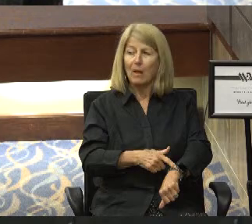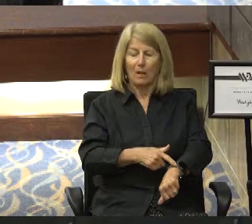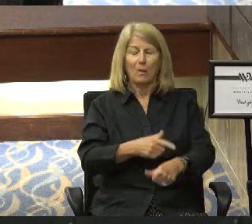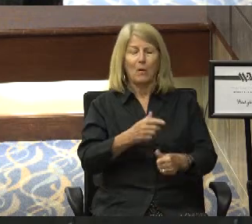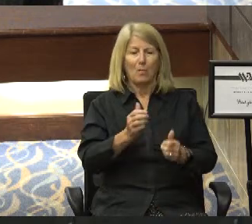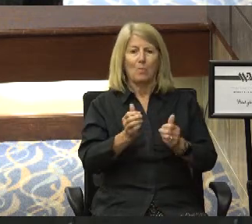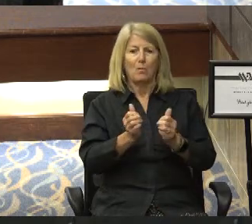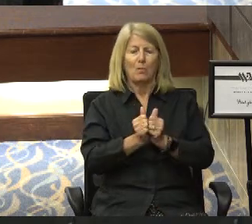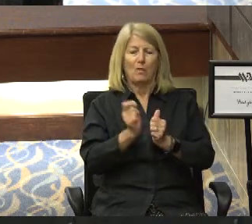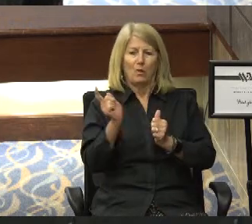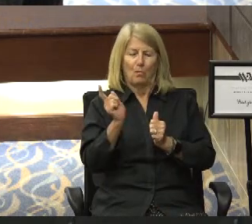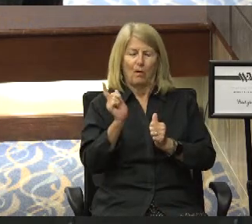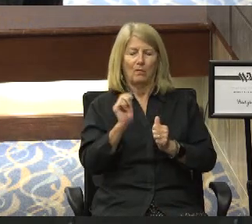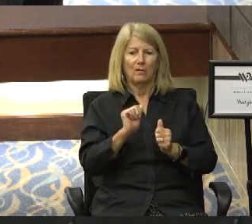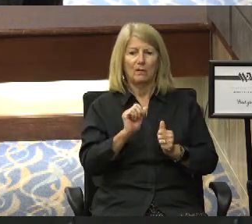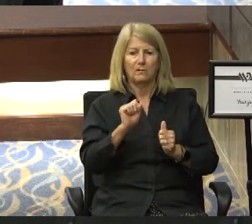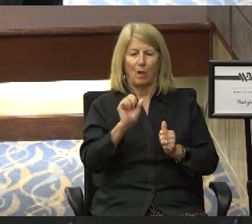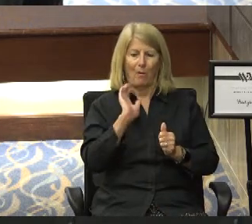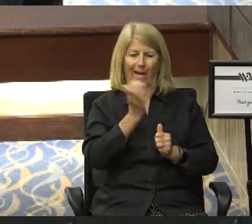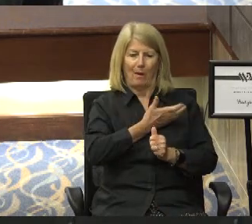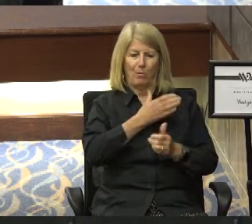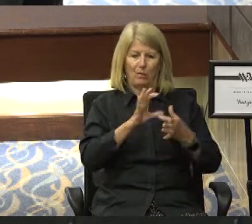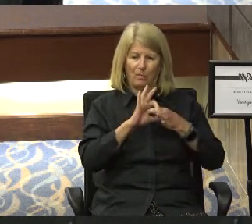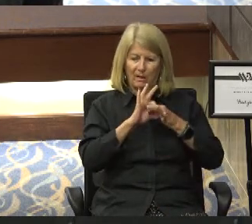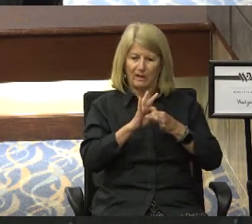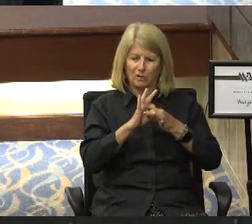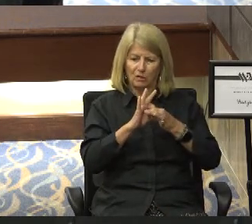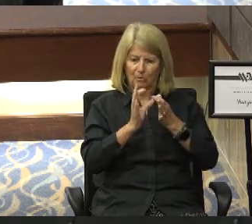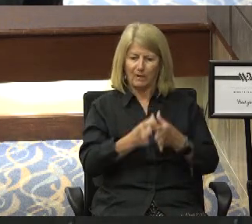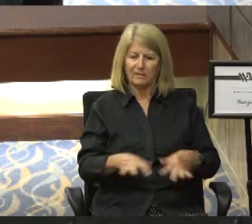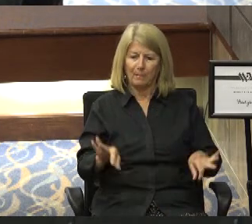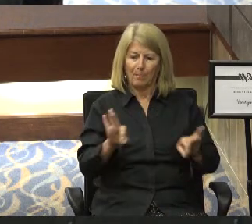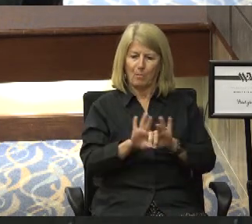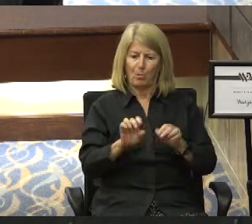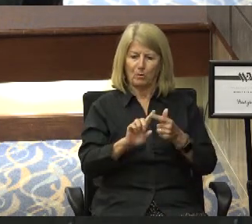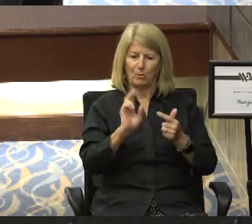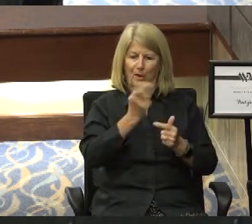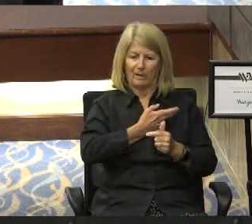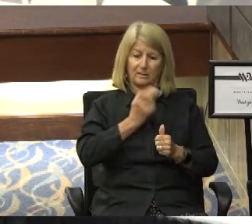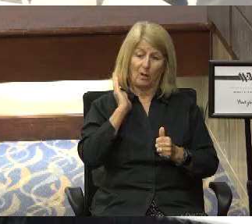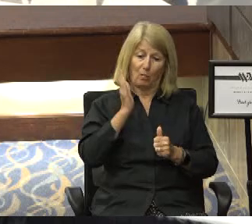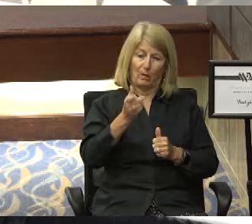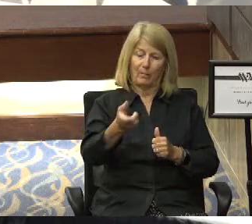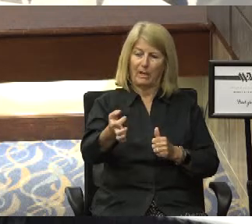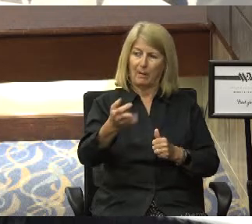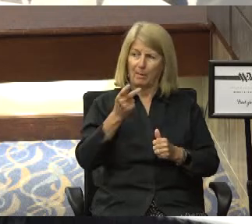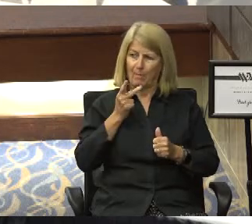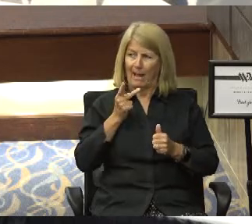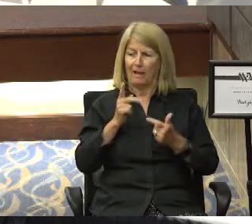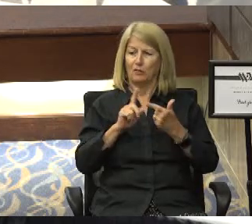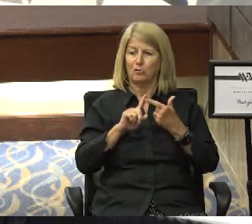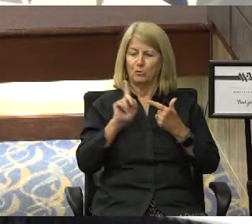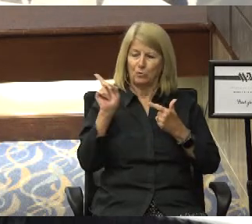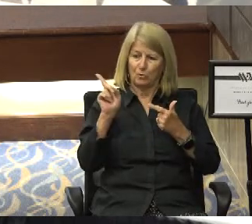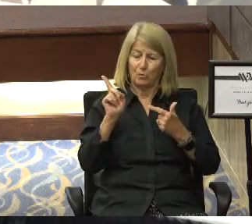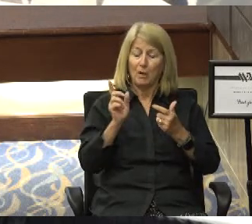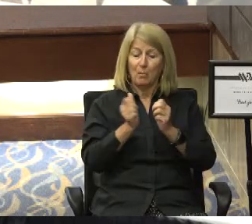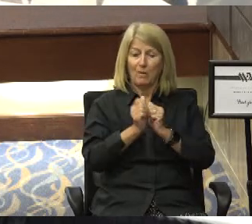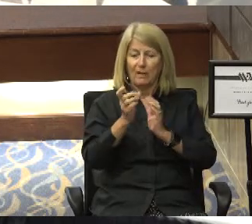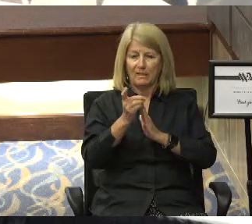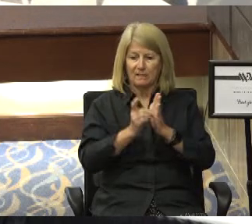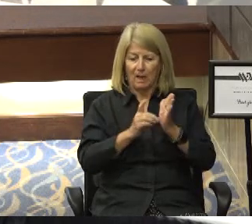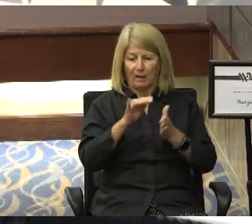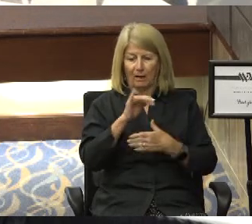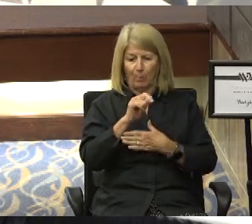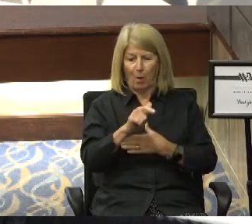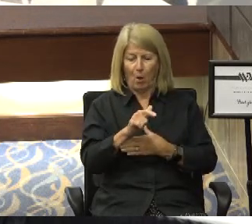all. And so our relationship is important to us. That, you know, we will be coming back to you with the designs, as Paul mentioned. You